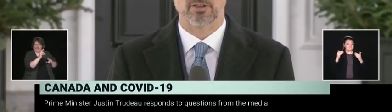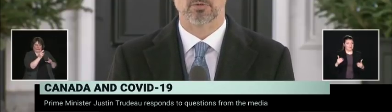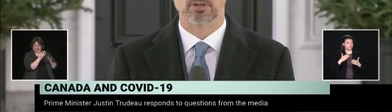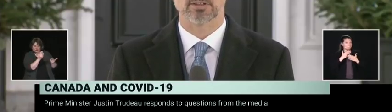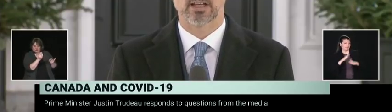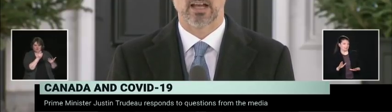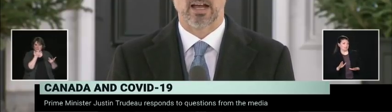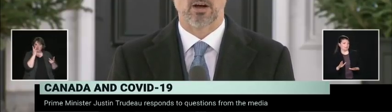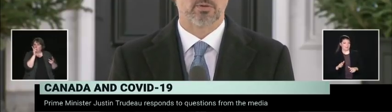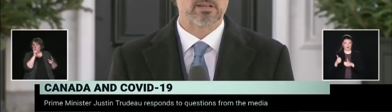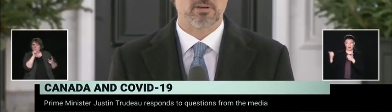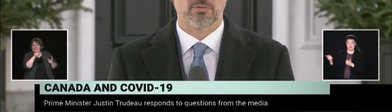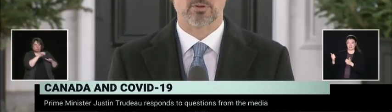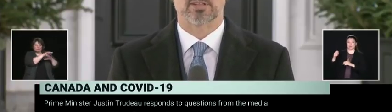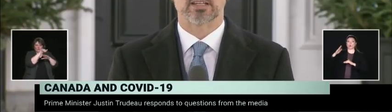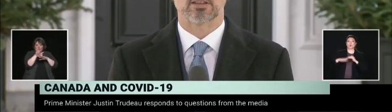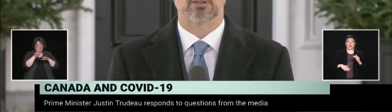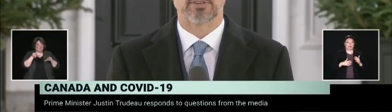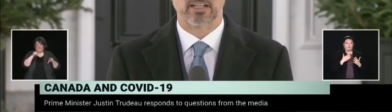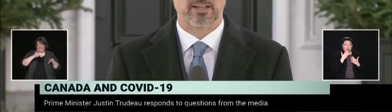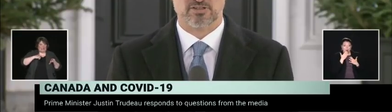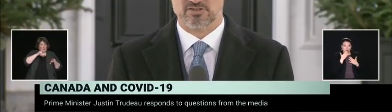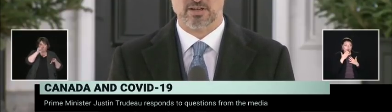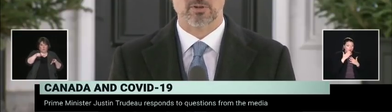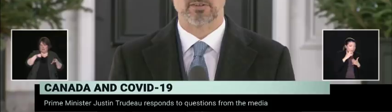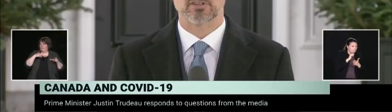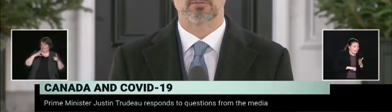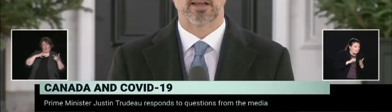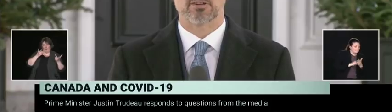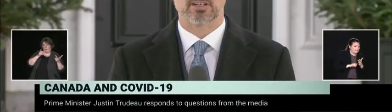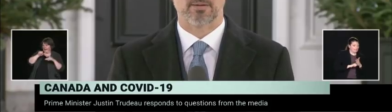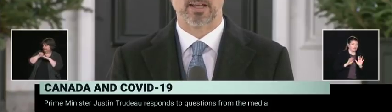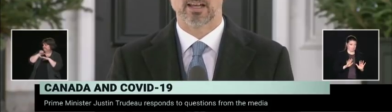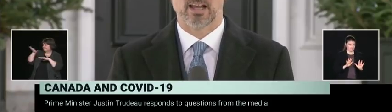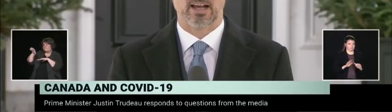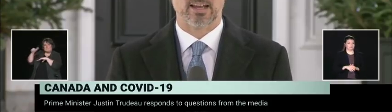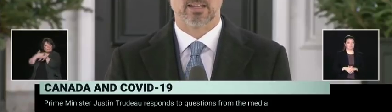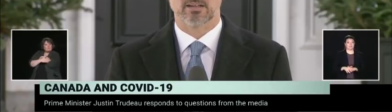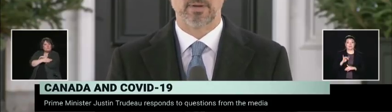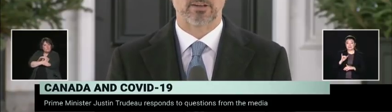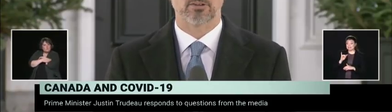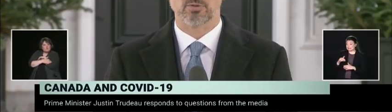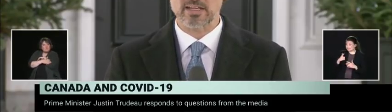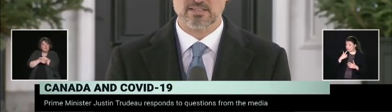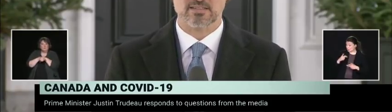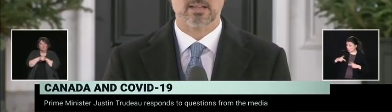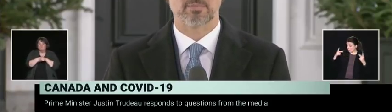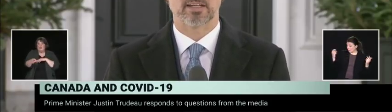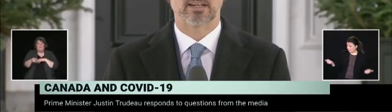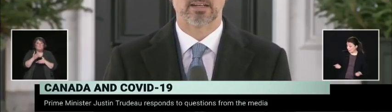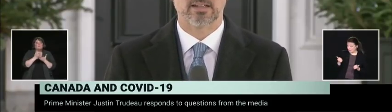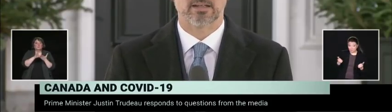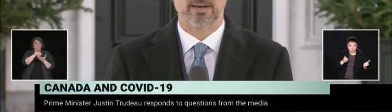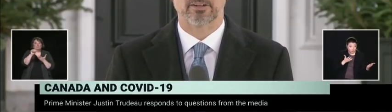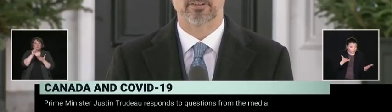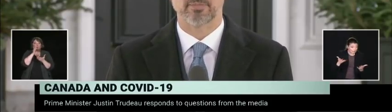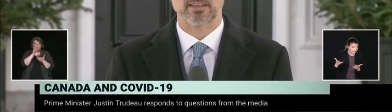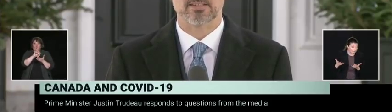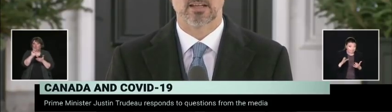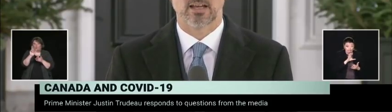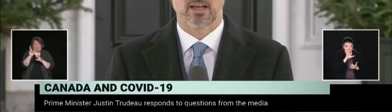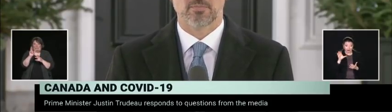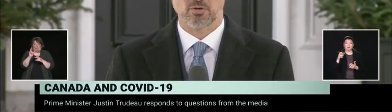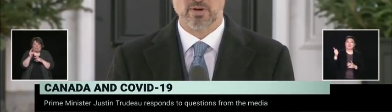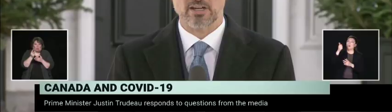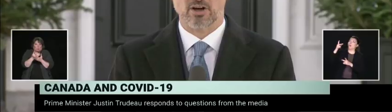elsewhere around the world. We foresee those ventilators. There's a number of different suppliers coming in a matter of weeks, some in a matter of